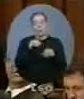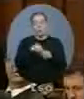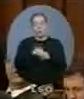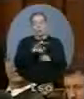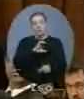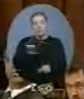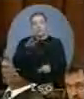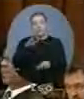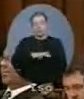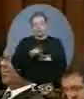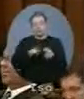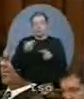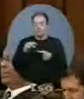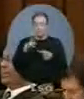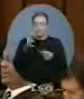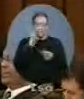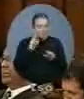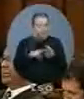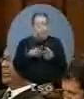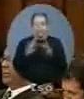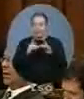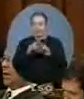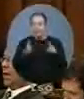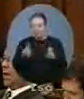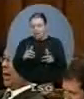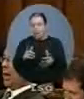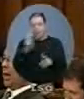NDP are only upset because this is a great idea they didn't think of. They voted against